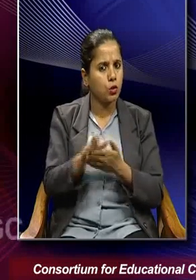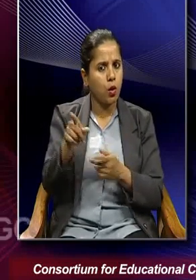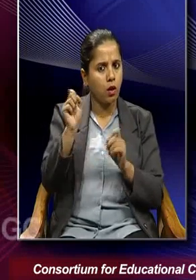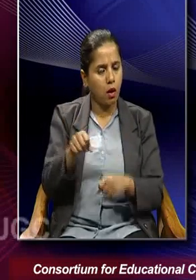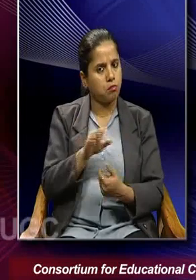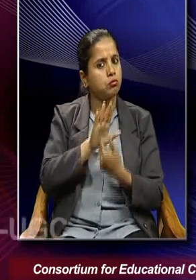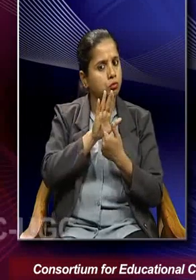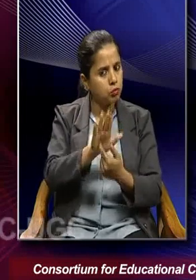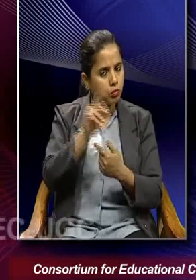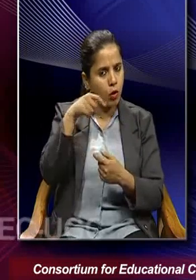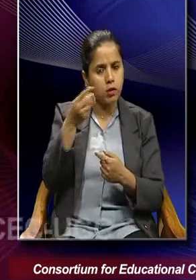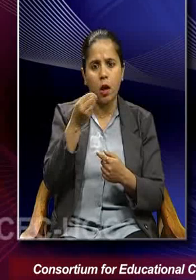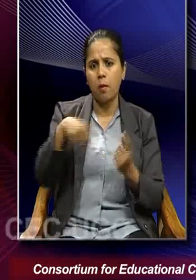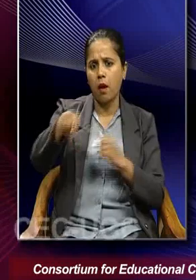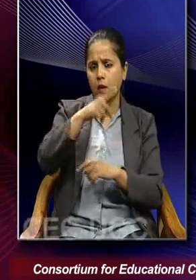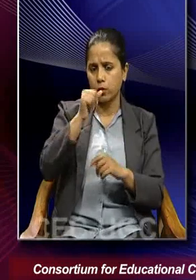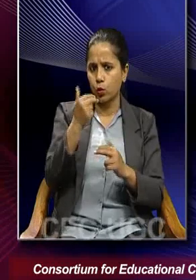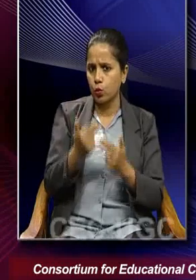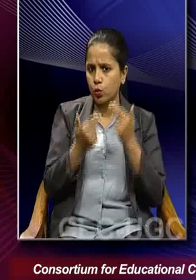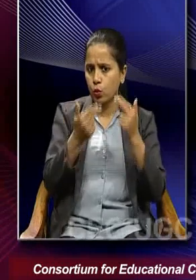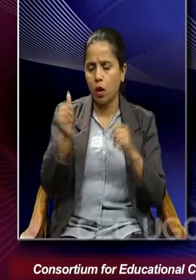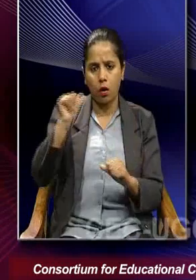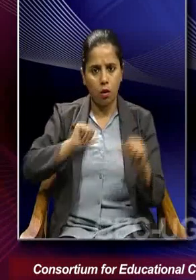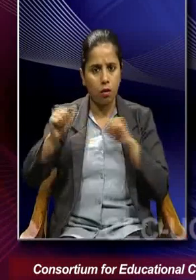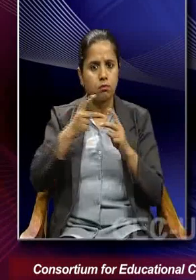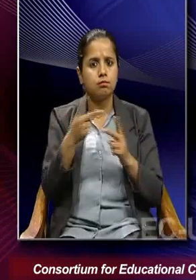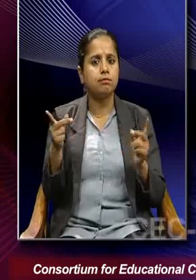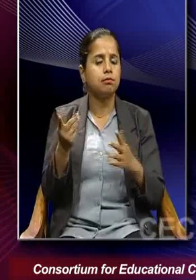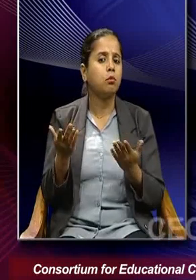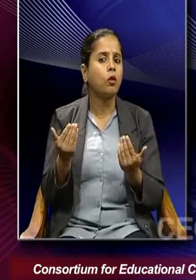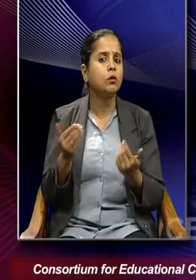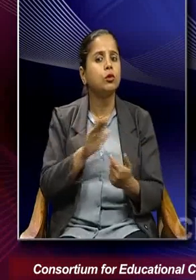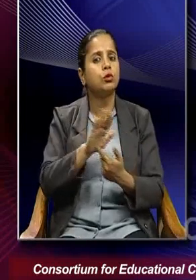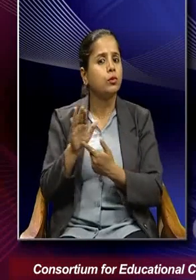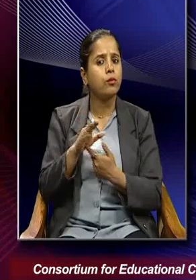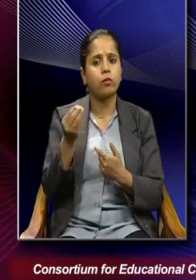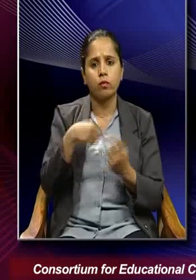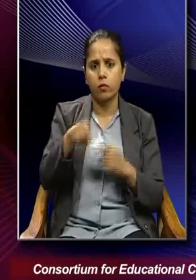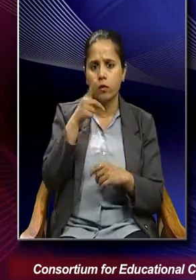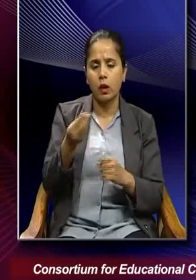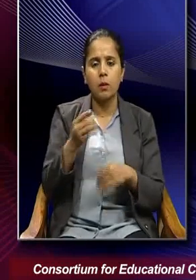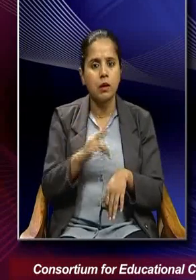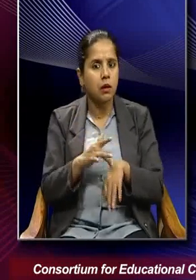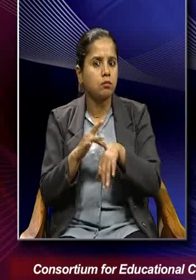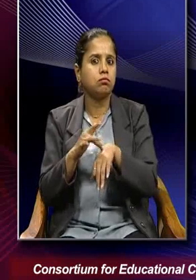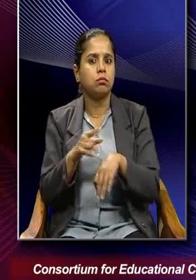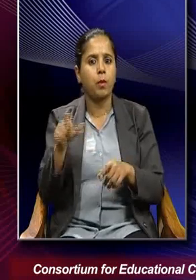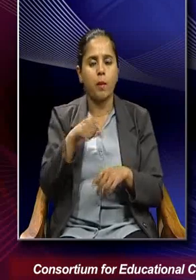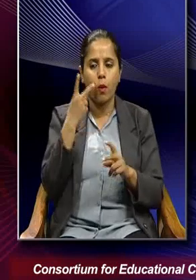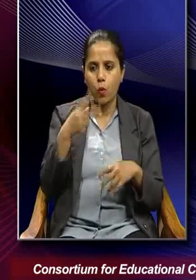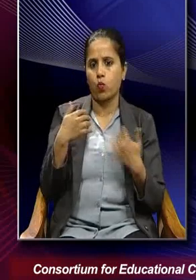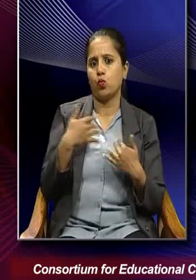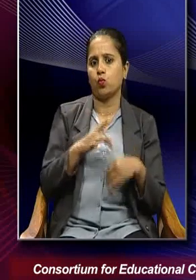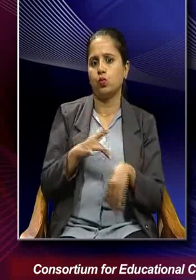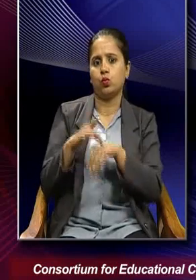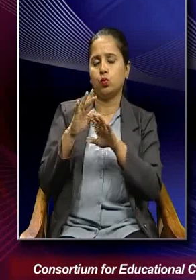portray such kind of characters with some kind of a sensitivity which was